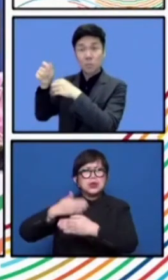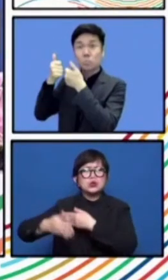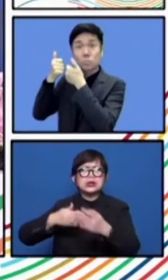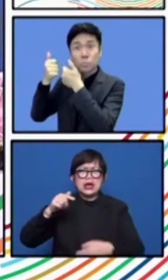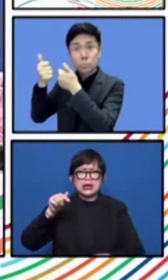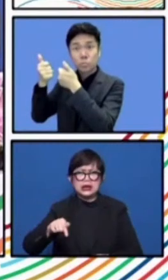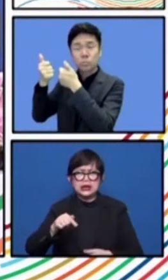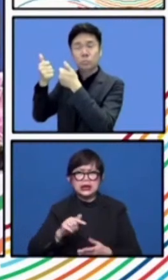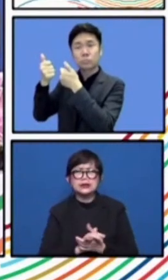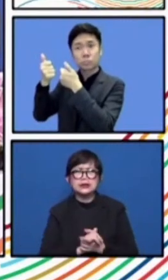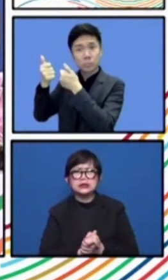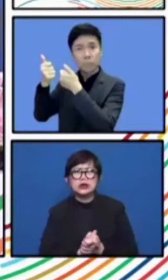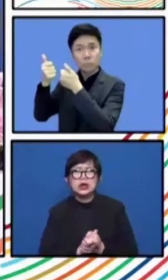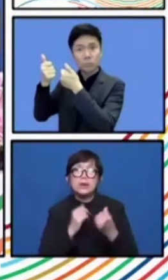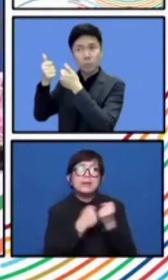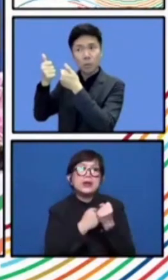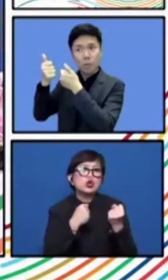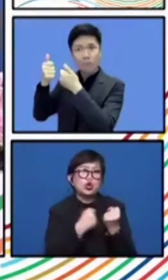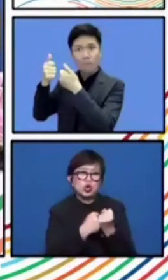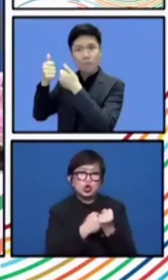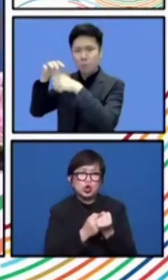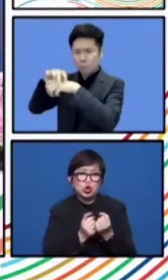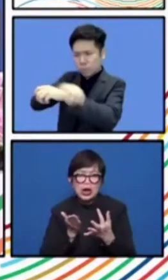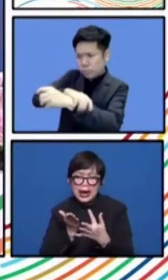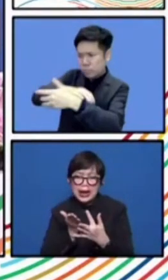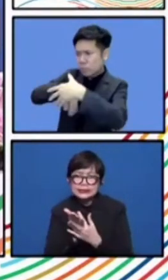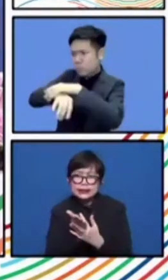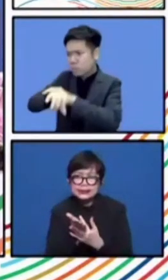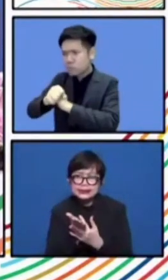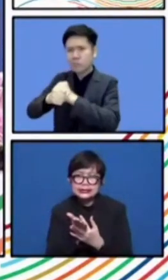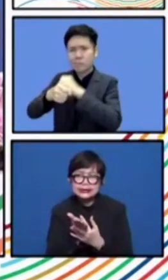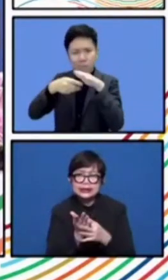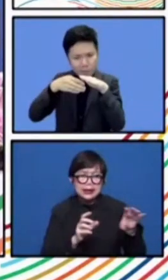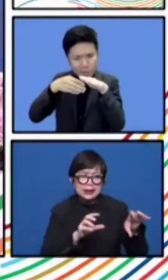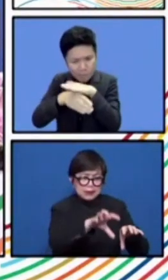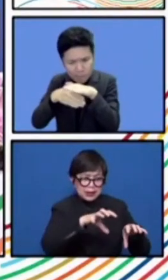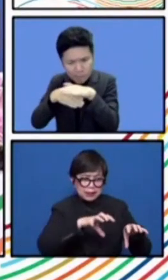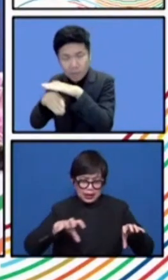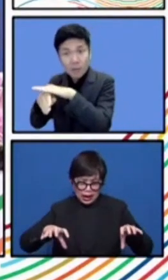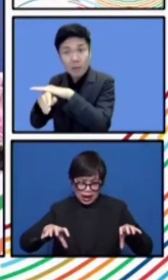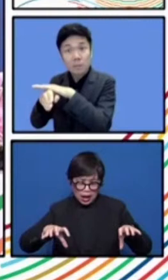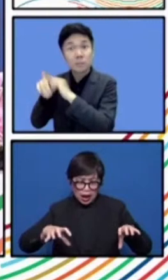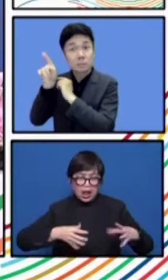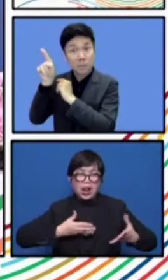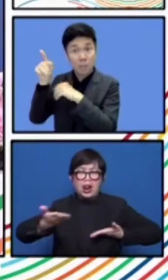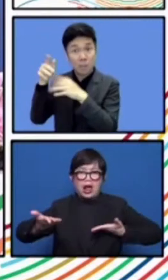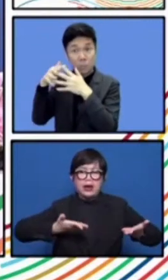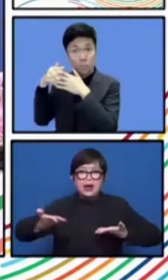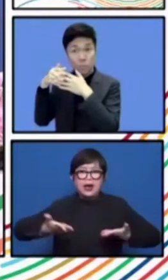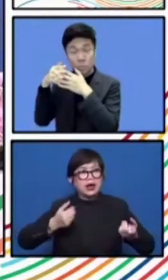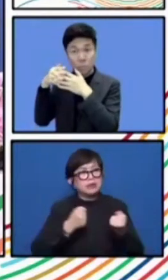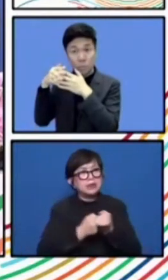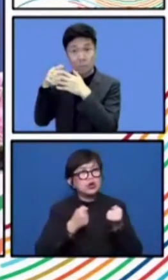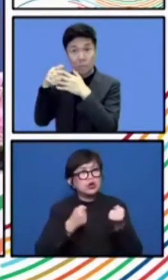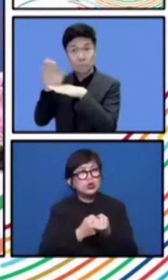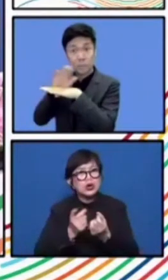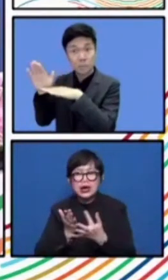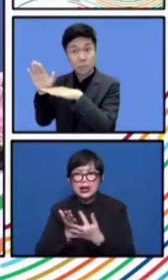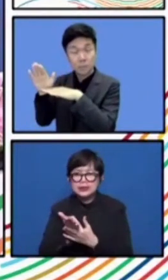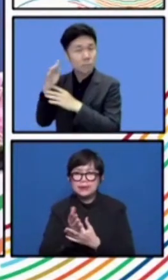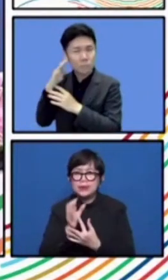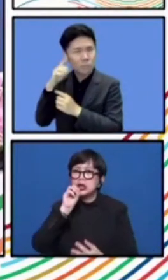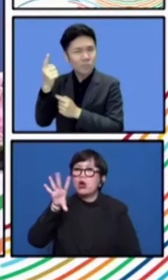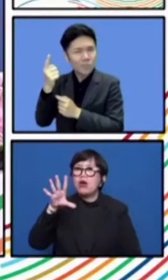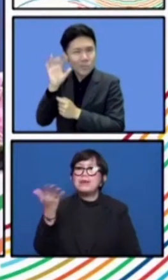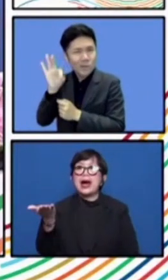of accessibility products and services well the answer is they